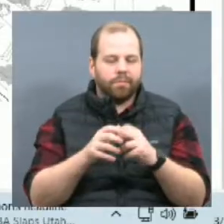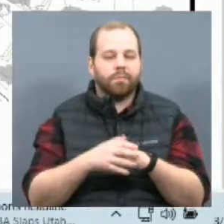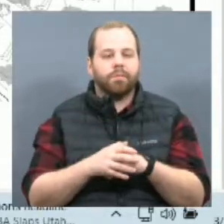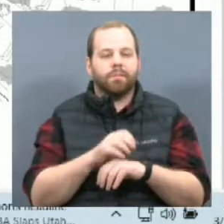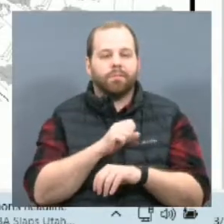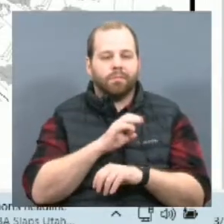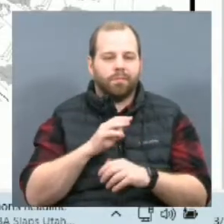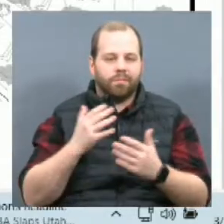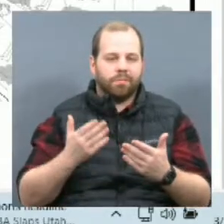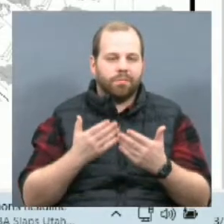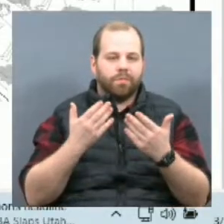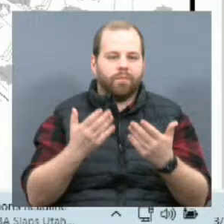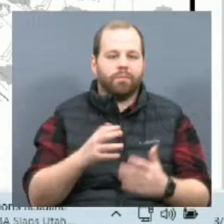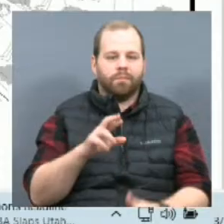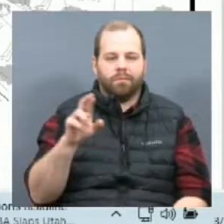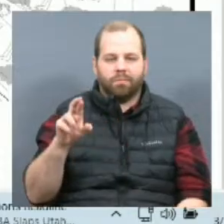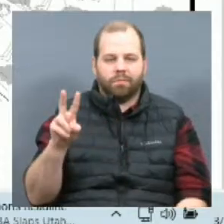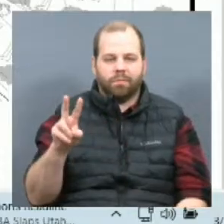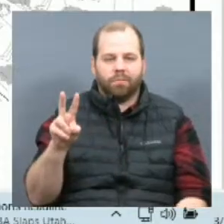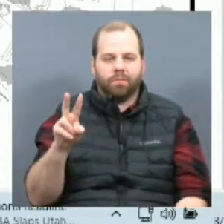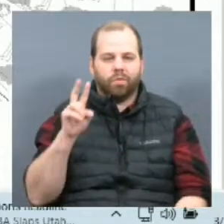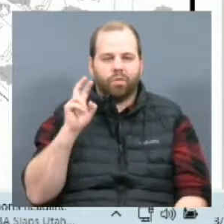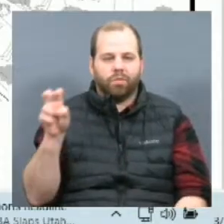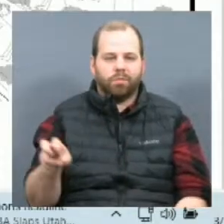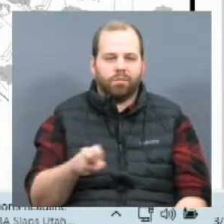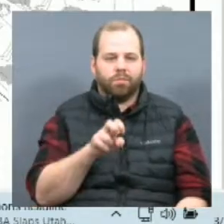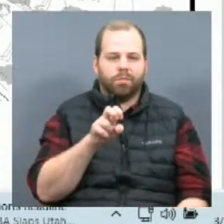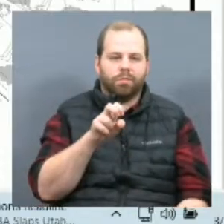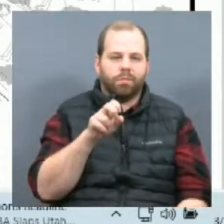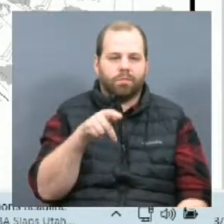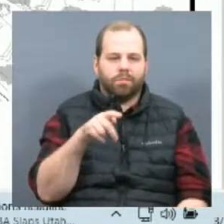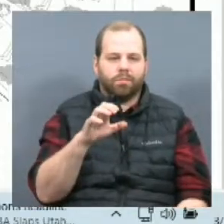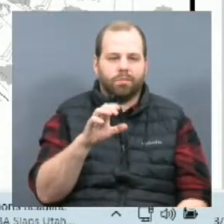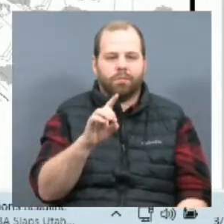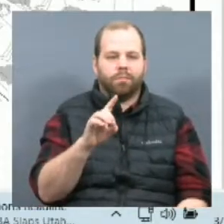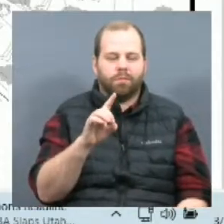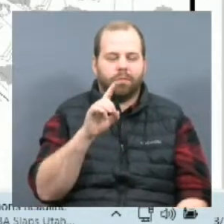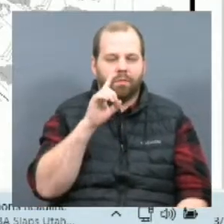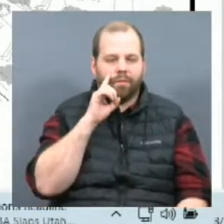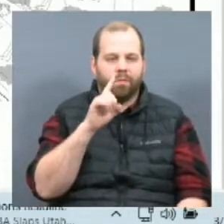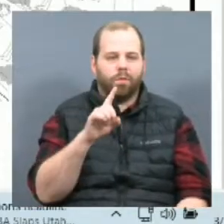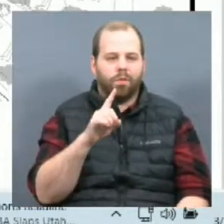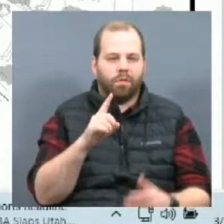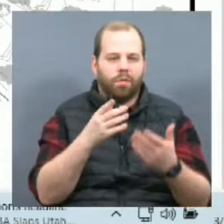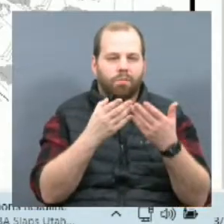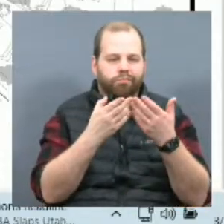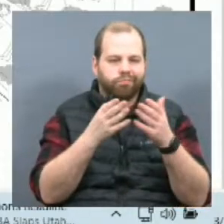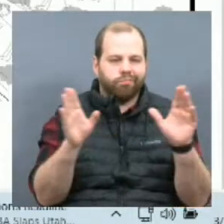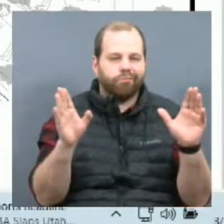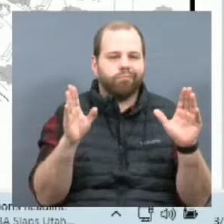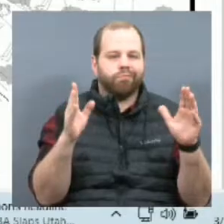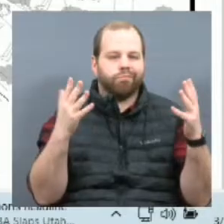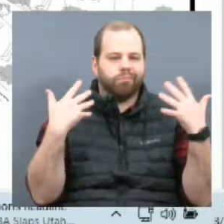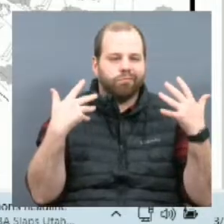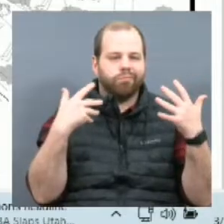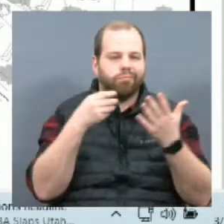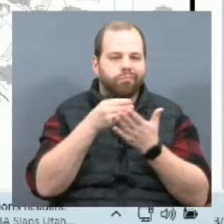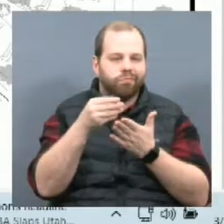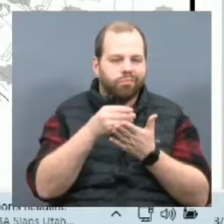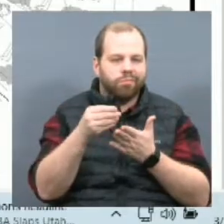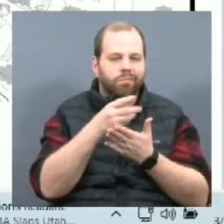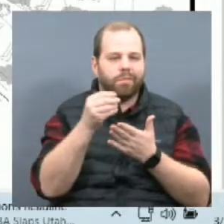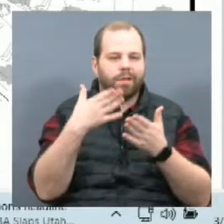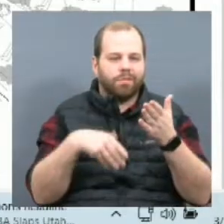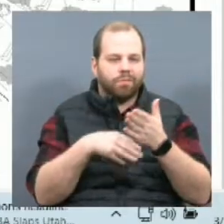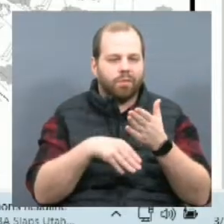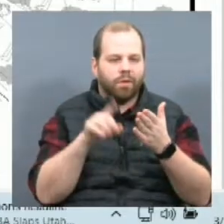requested rezoning from R2 to PCD for the proposed open-air market and soccer field development. Staff believes the request is reasonable and the proposed use